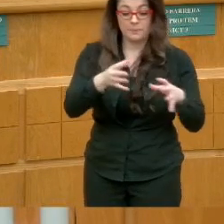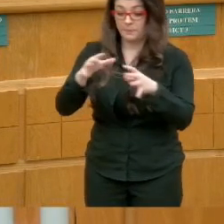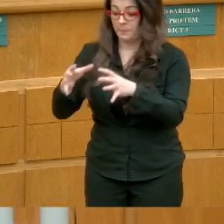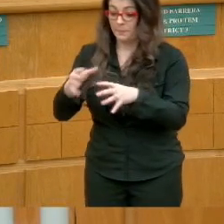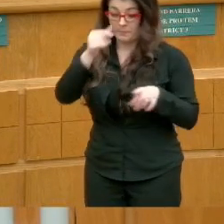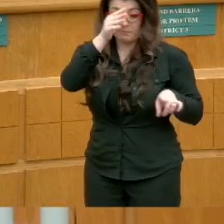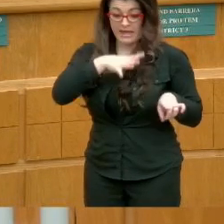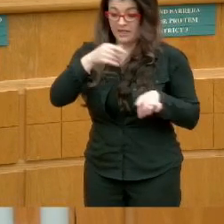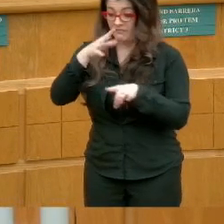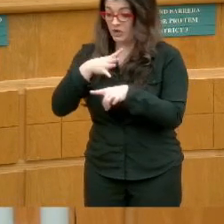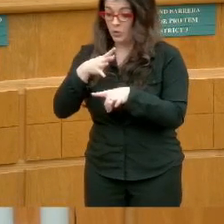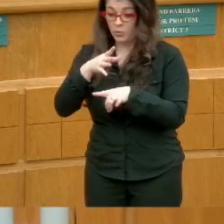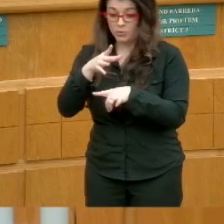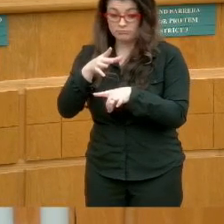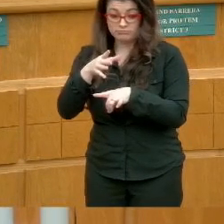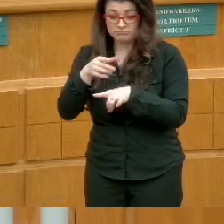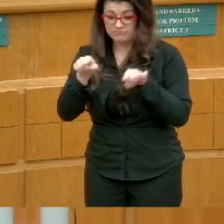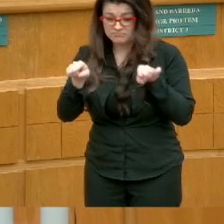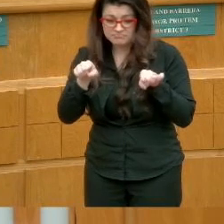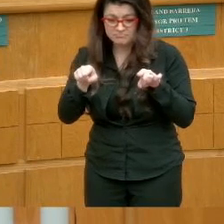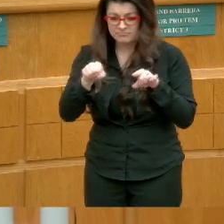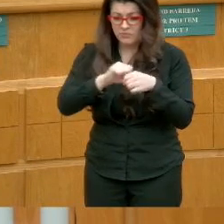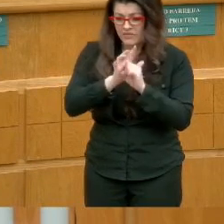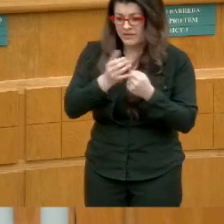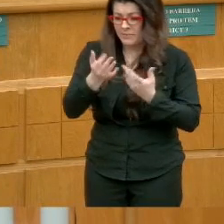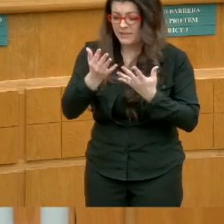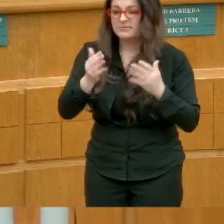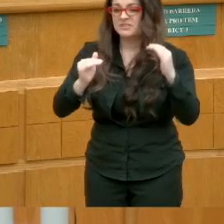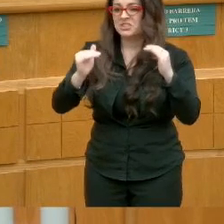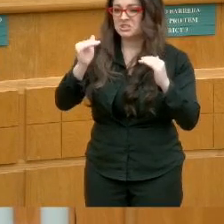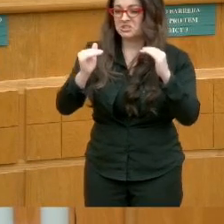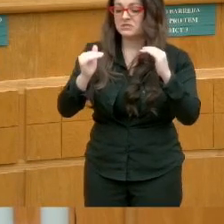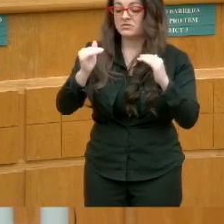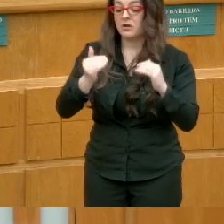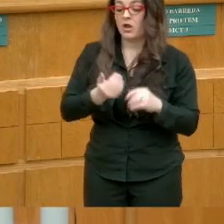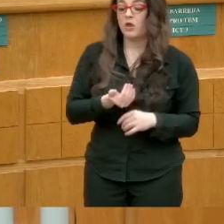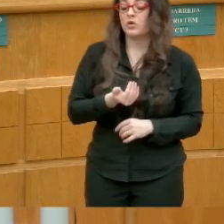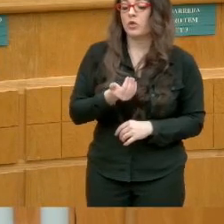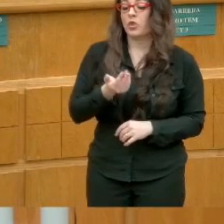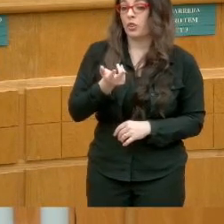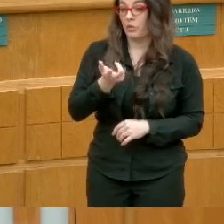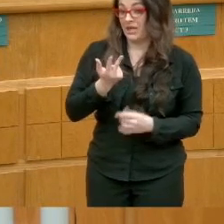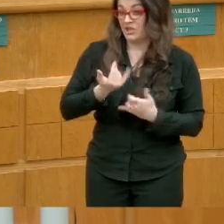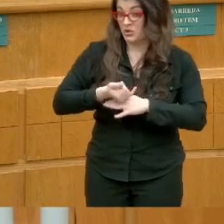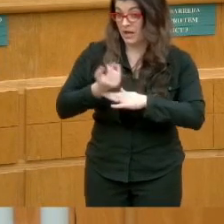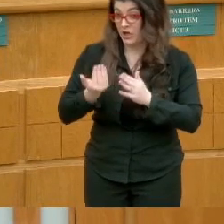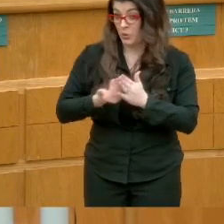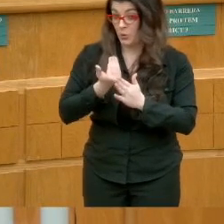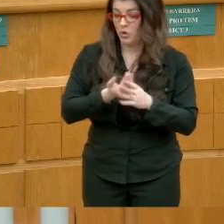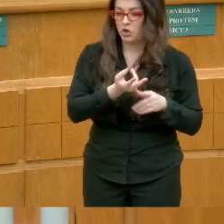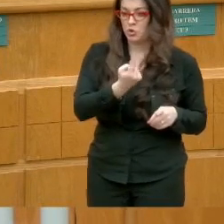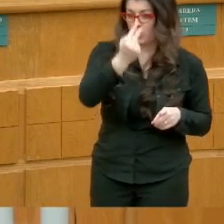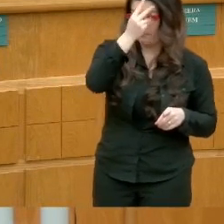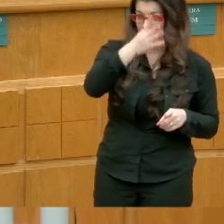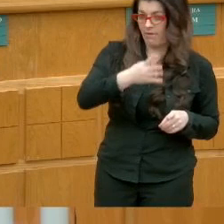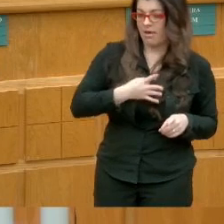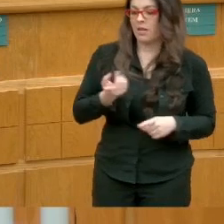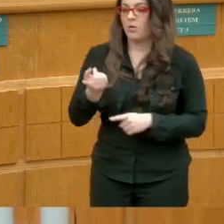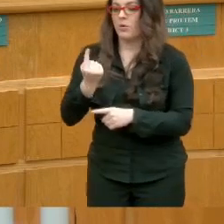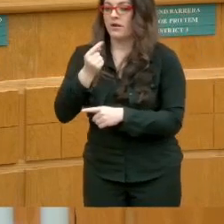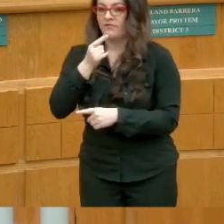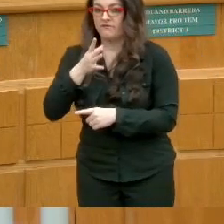pretty consistent today with the 3 new cases, 2 being male and 1 being female. We have a total